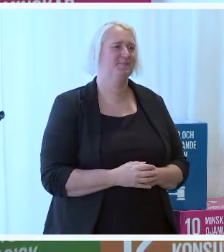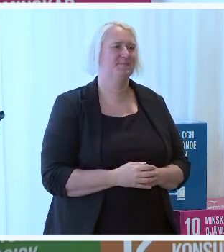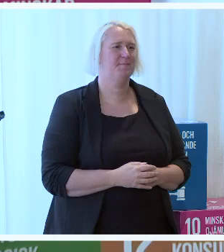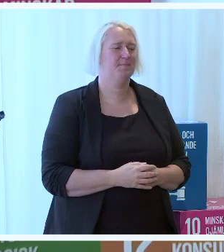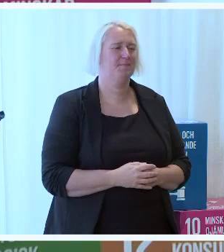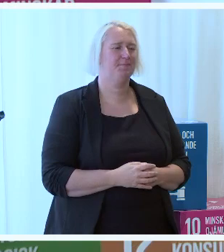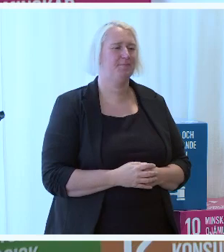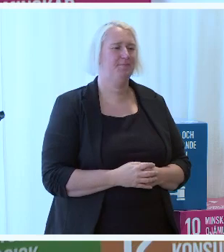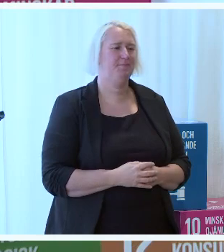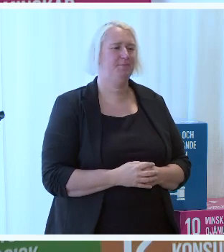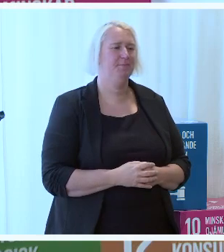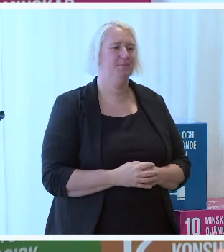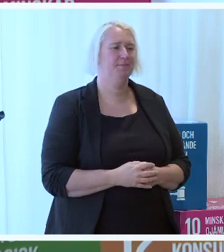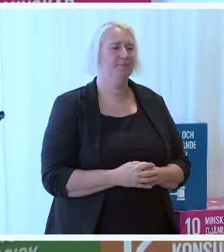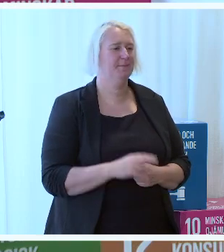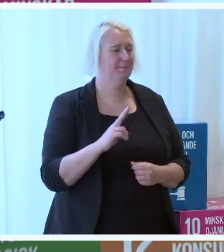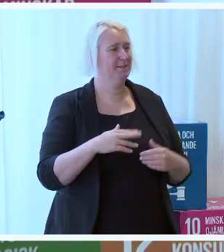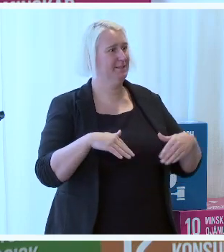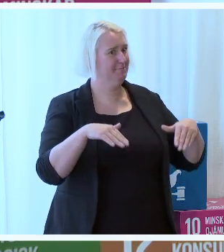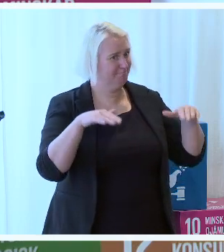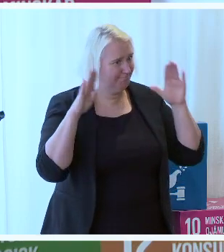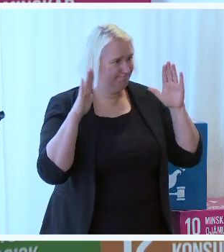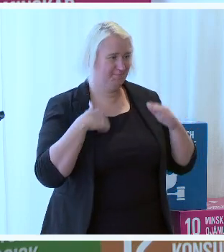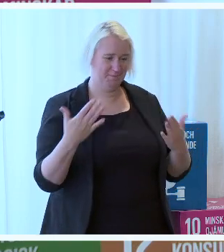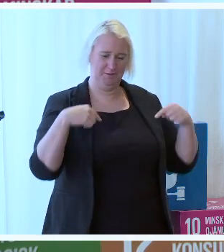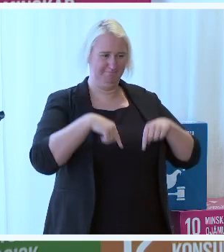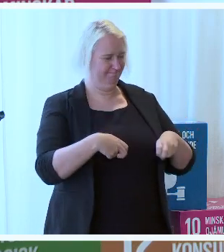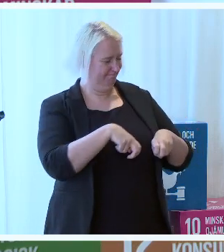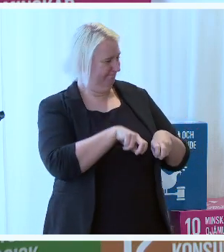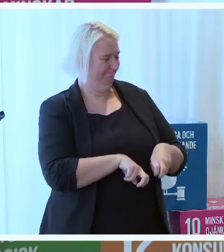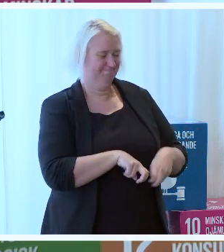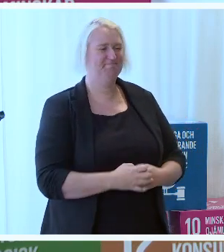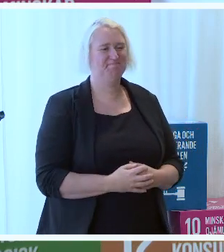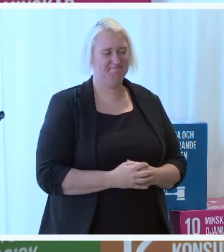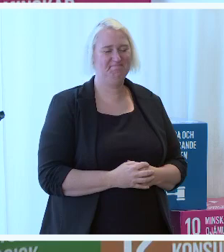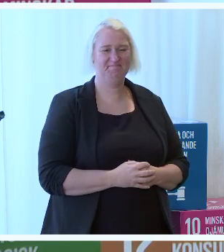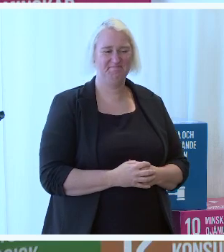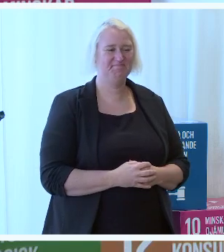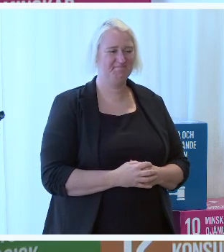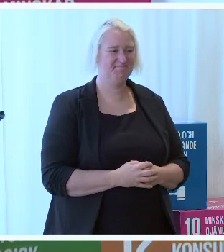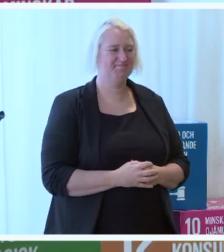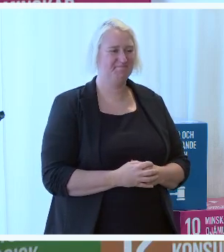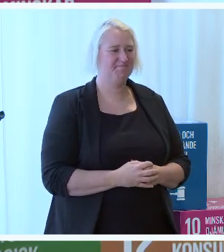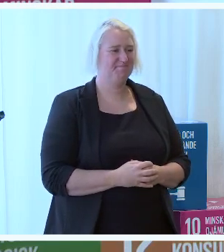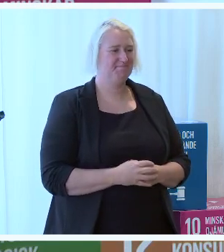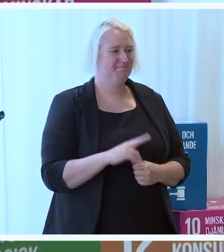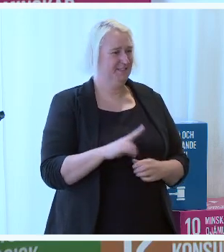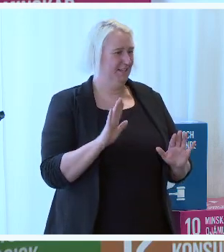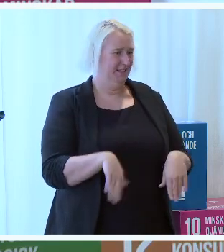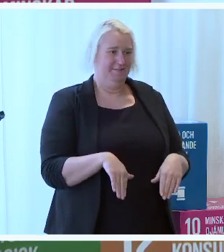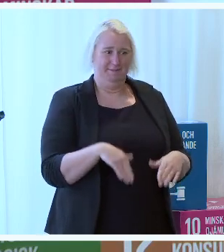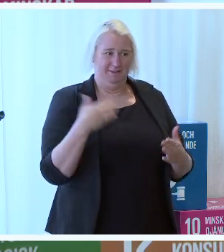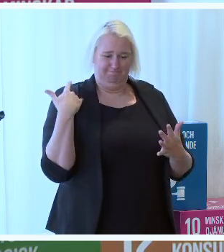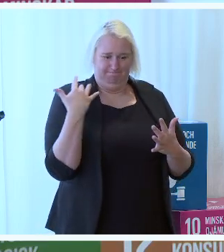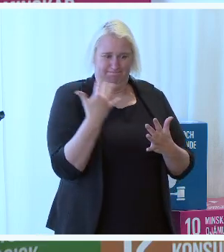Zamzam, it is an honor to share this stage with you. You're someone with a long-time commitment to justice and I guess have a